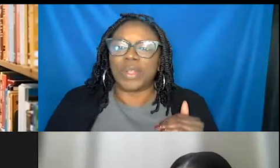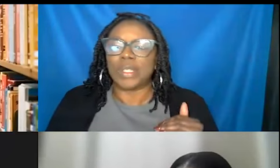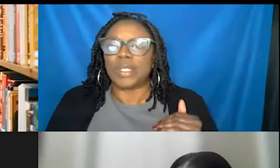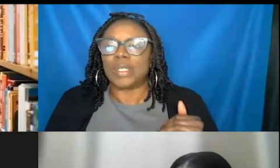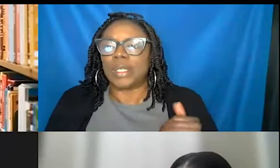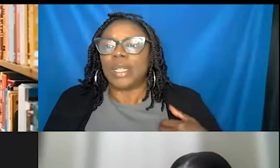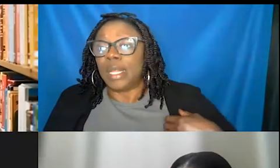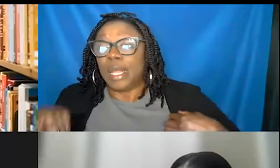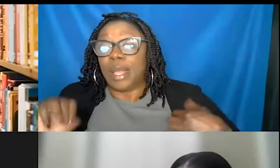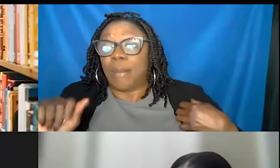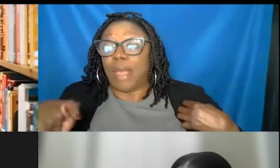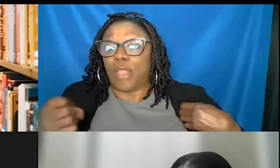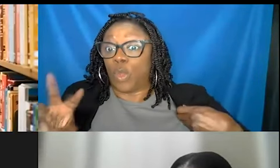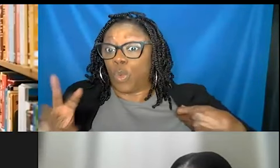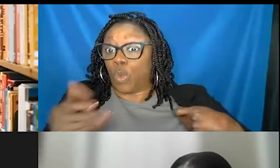Matthew there?